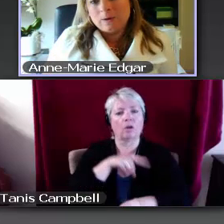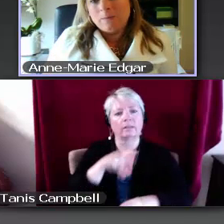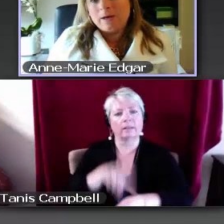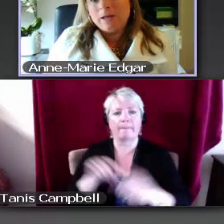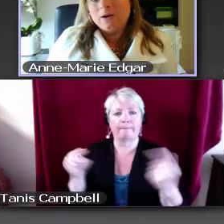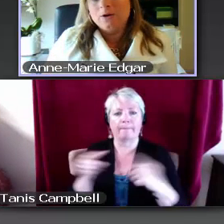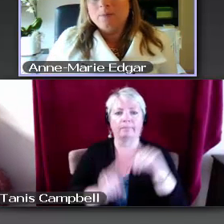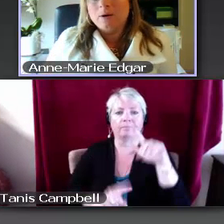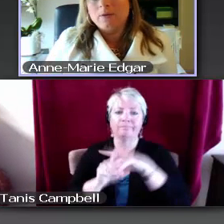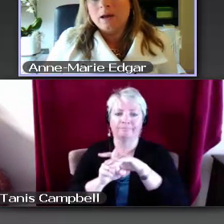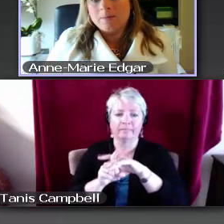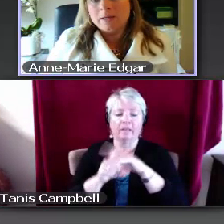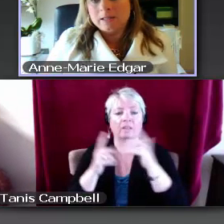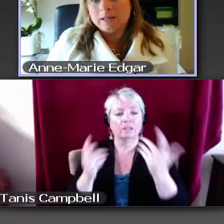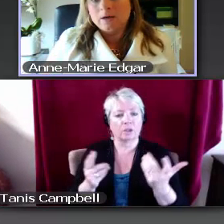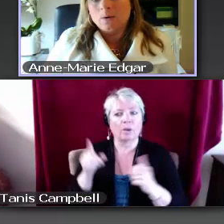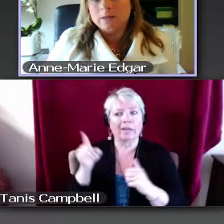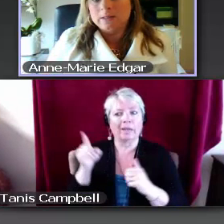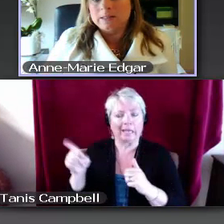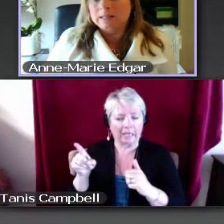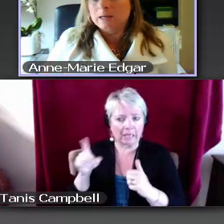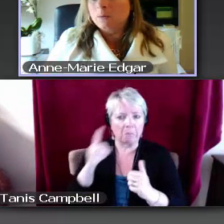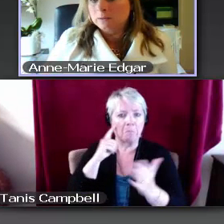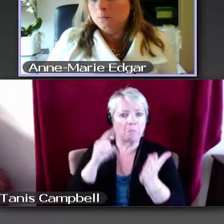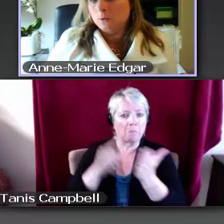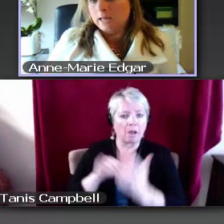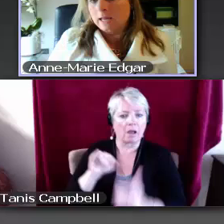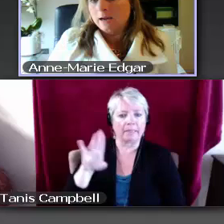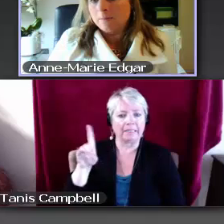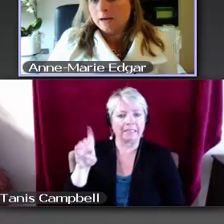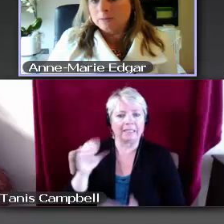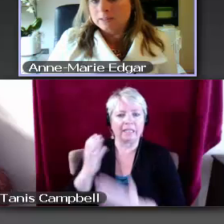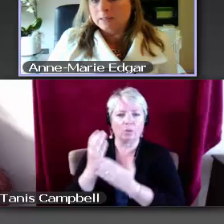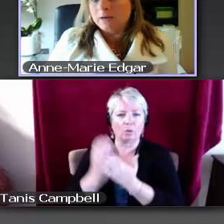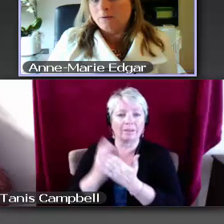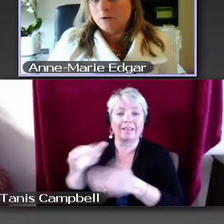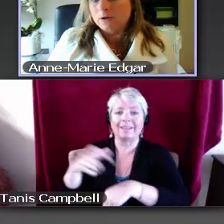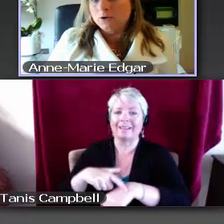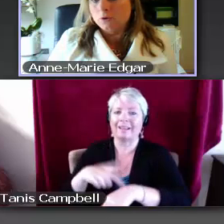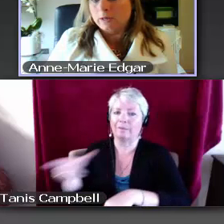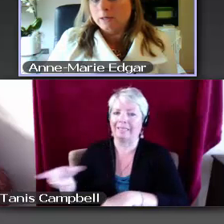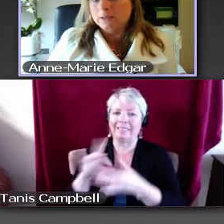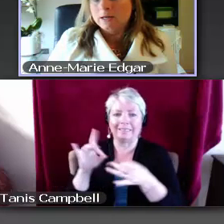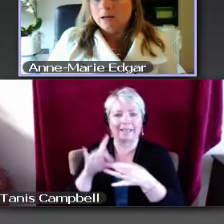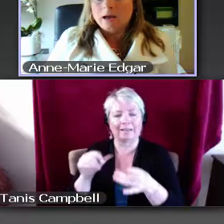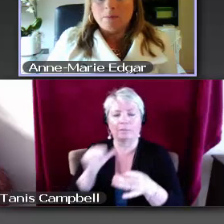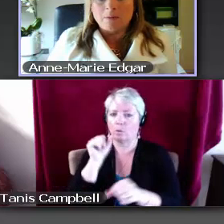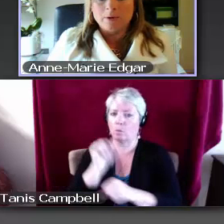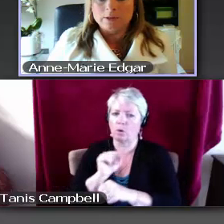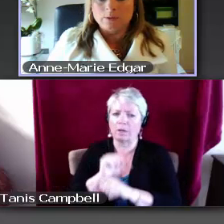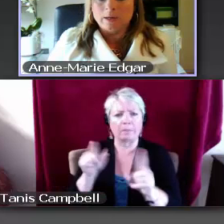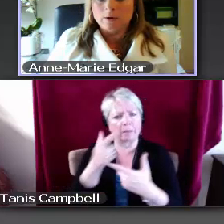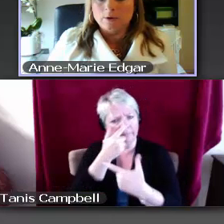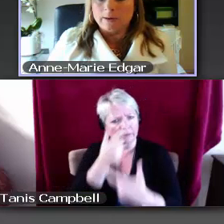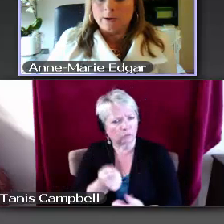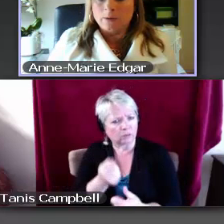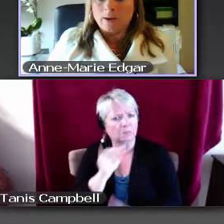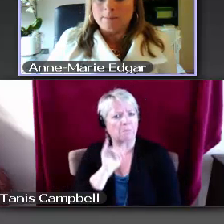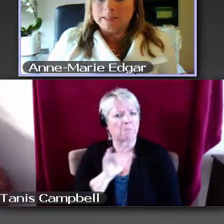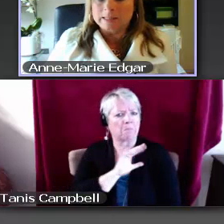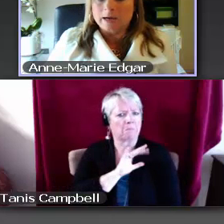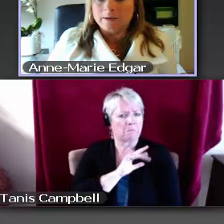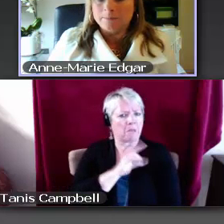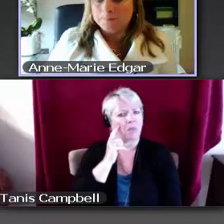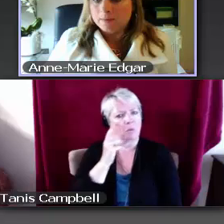is his story, when he heard about the IBDE course, he says, I wasn't working, but I was very intrigued about pursuing a career